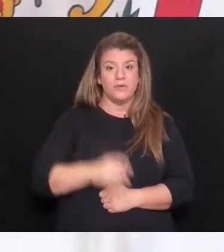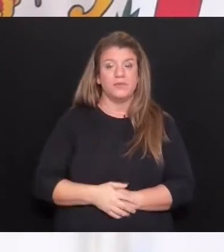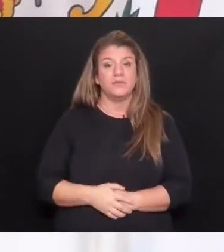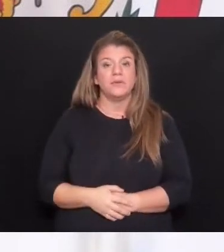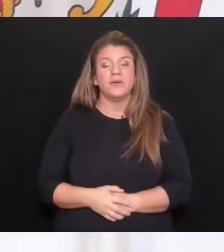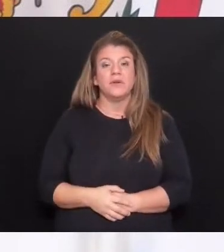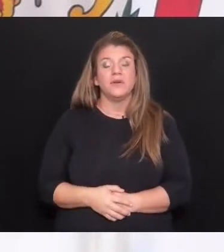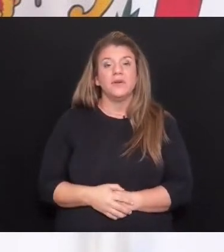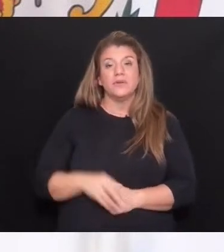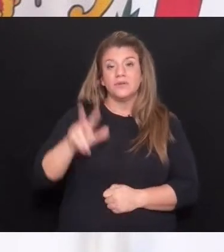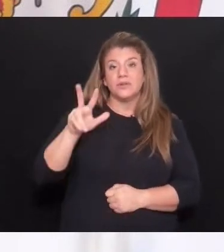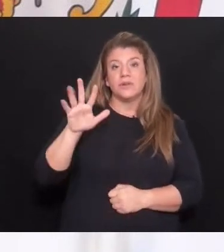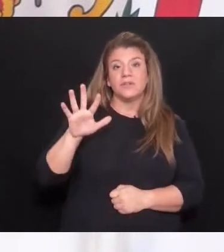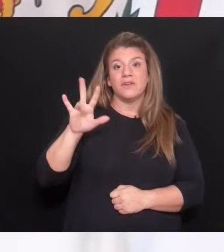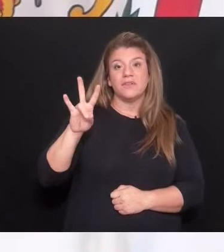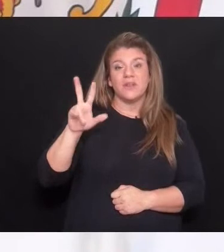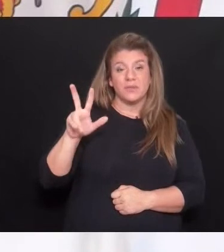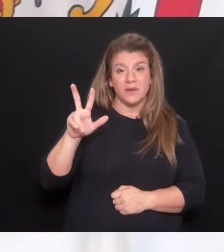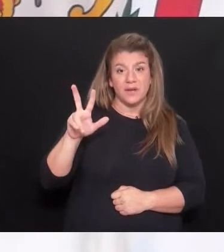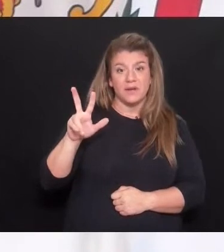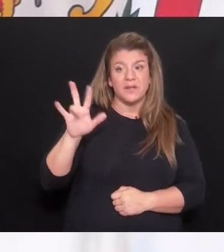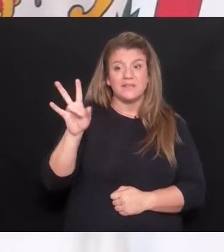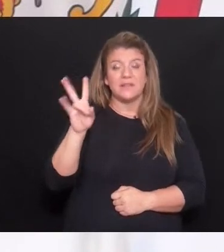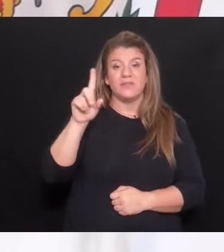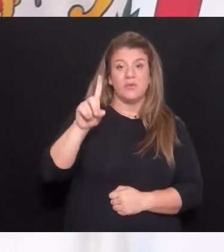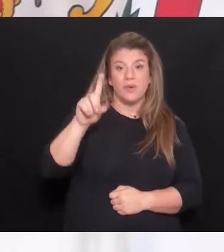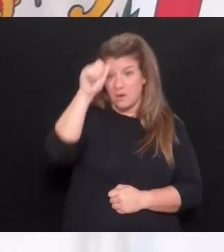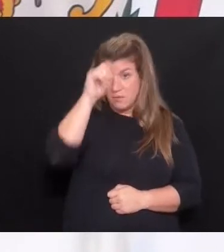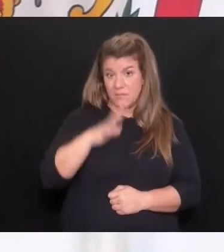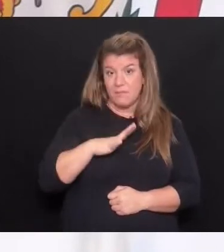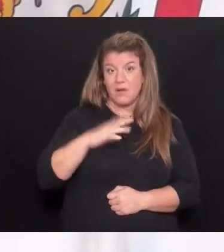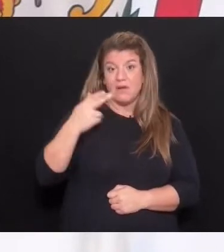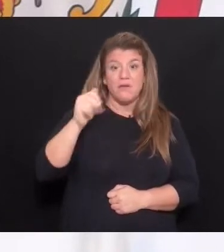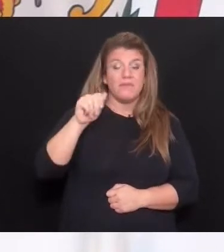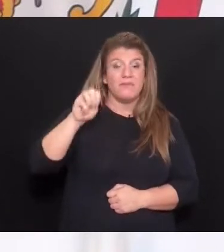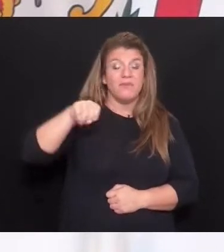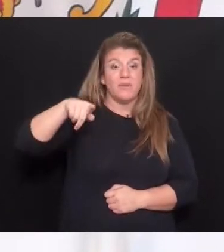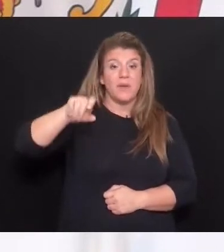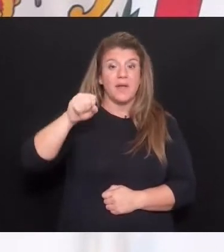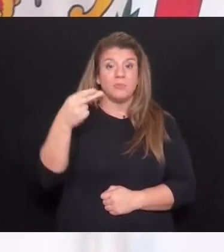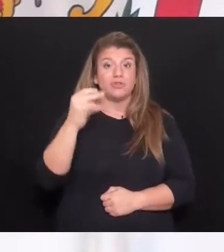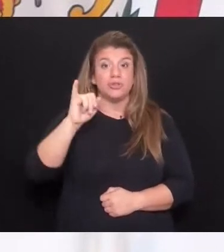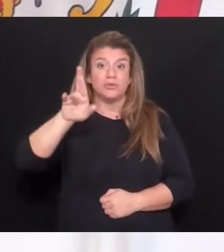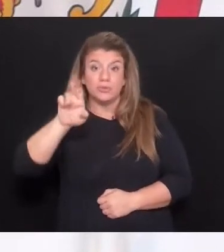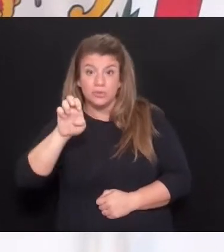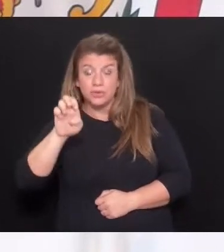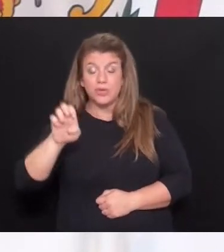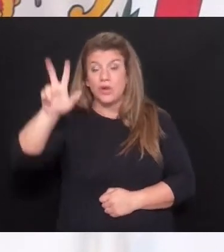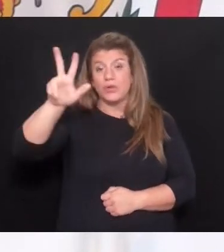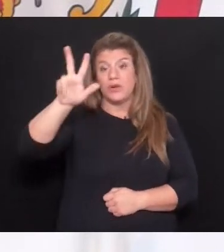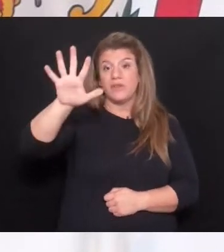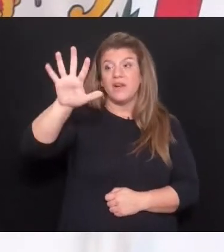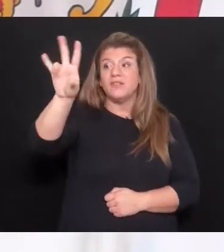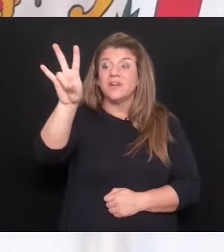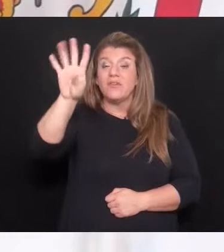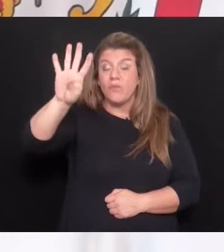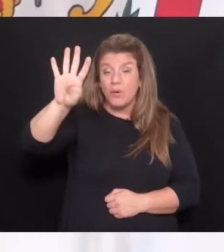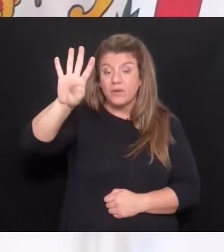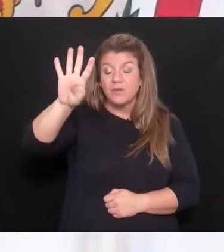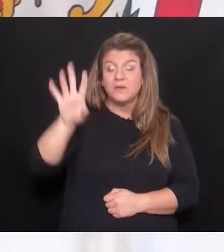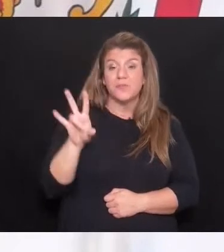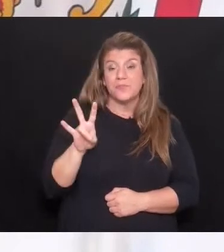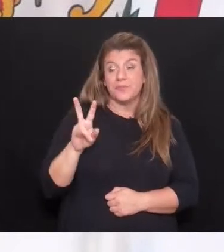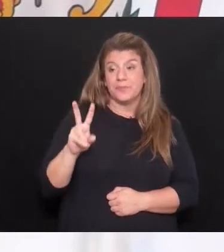The 3,573rd death of 71-year-old male from Hampshire County. The 3,574th death